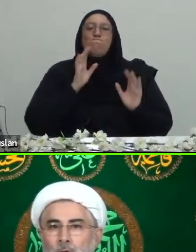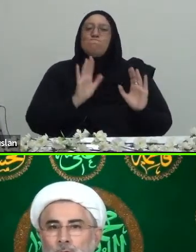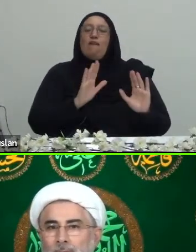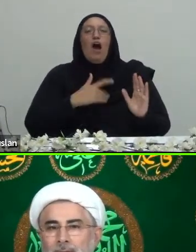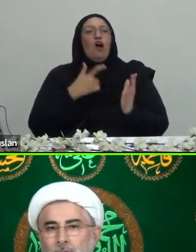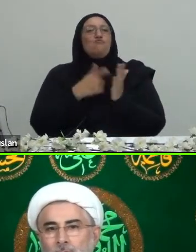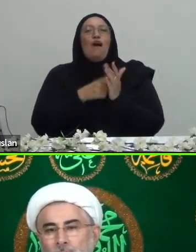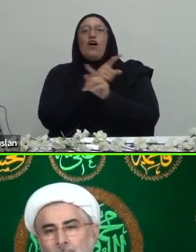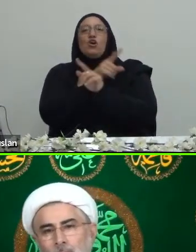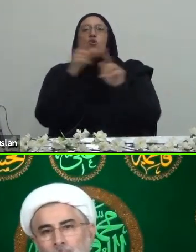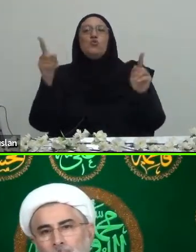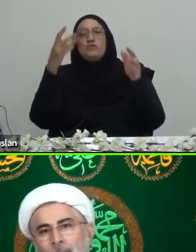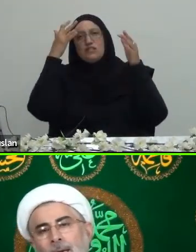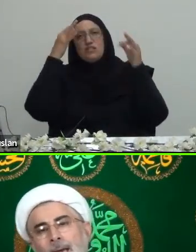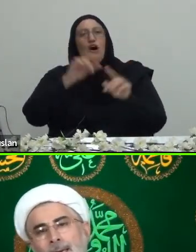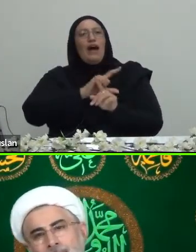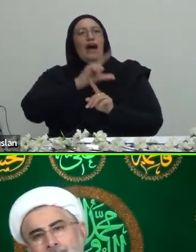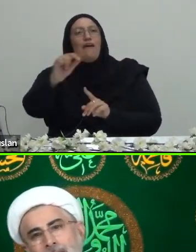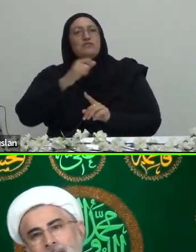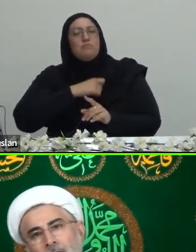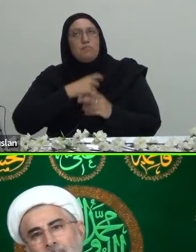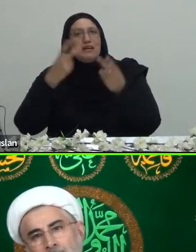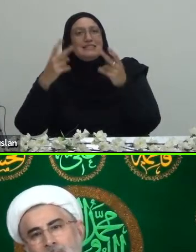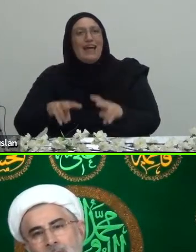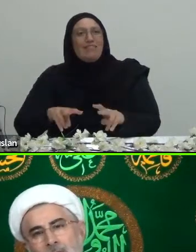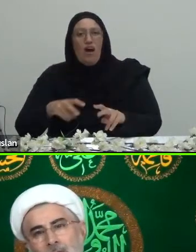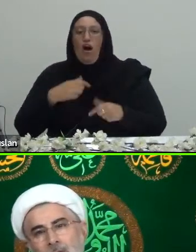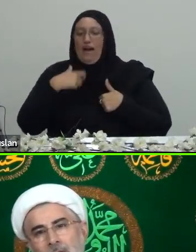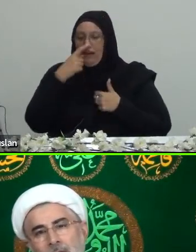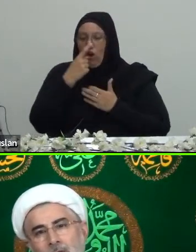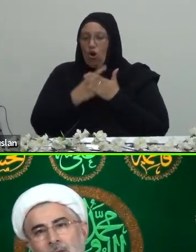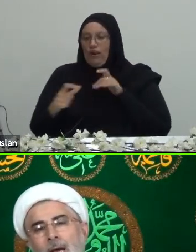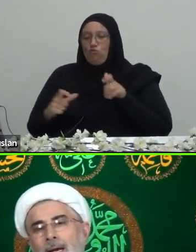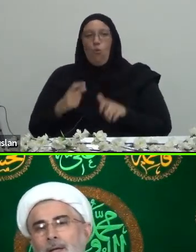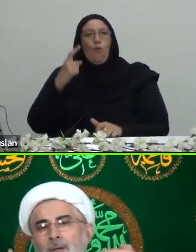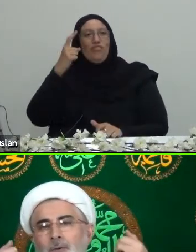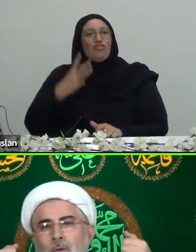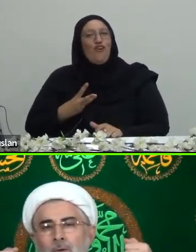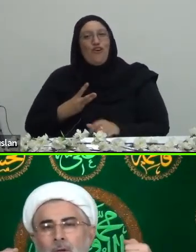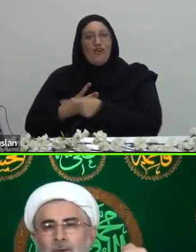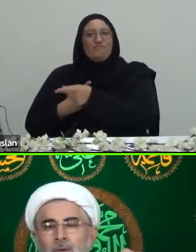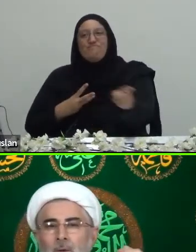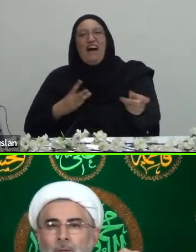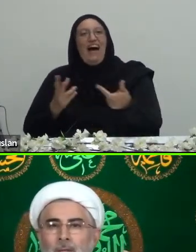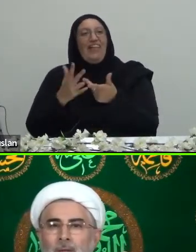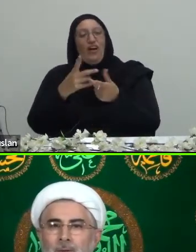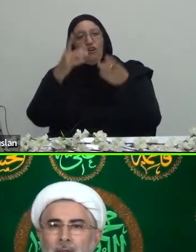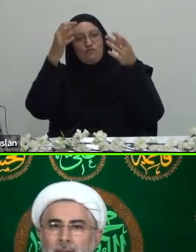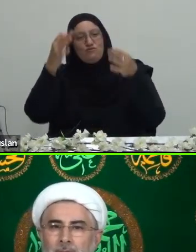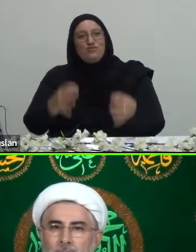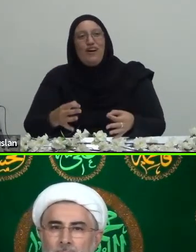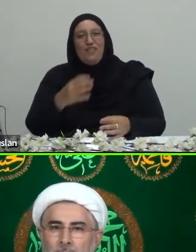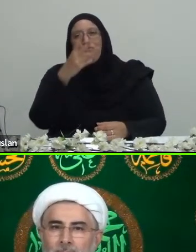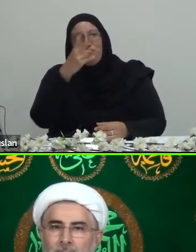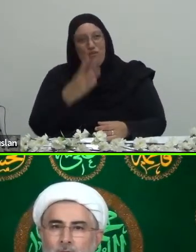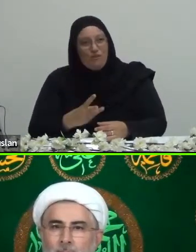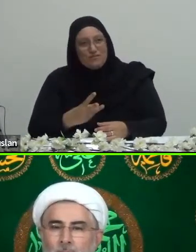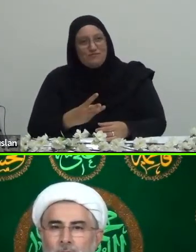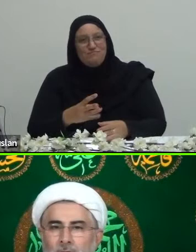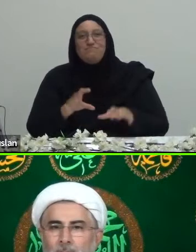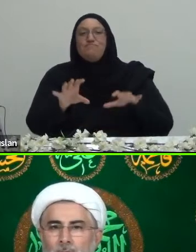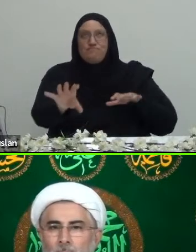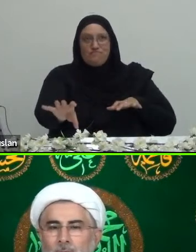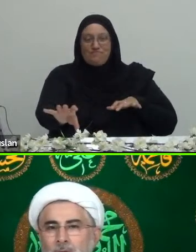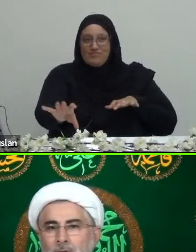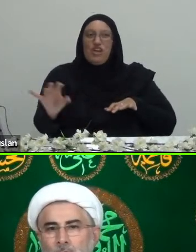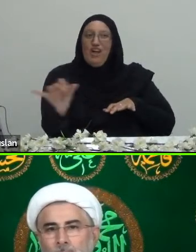it to control and decide what to do. Even if I miss this stage and I die without any decision,